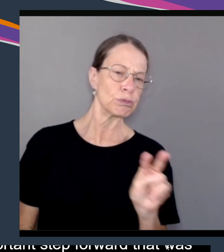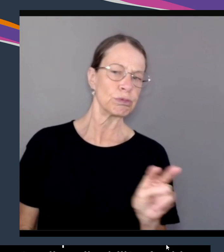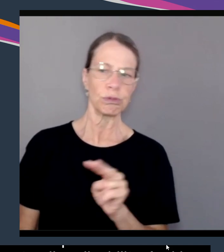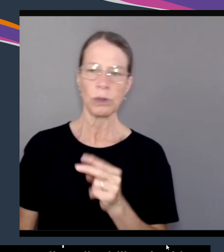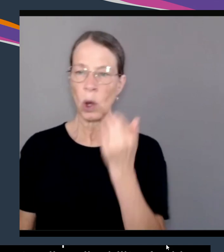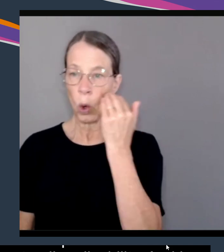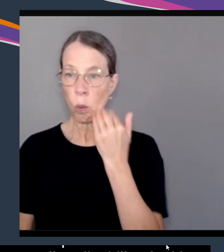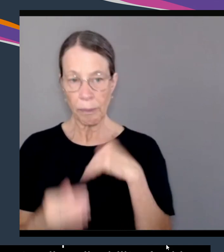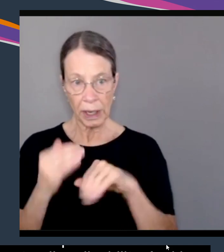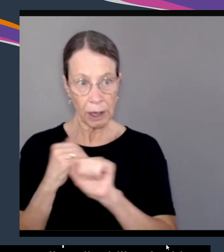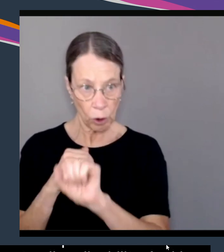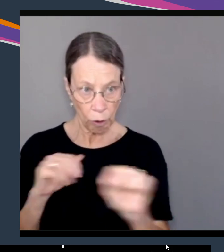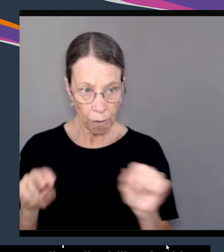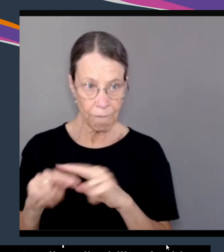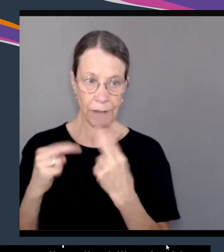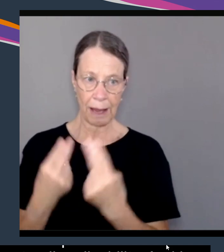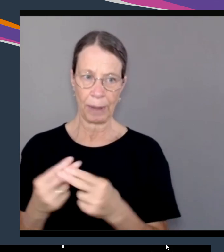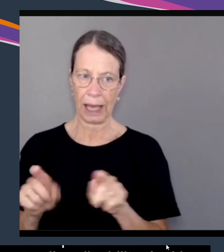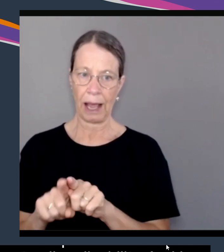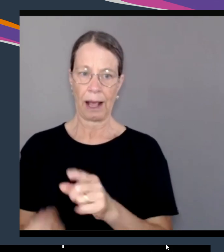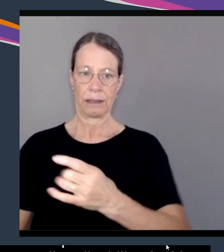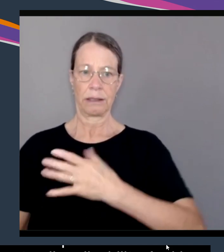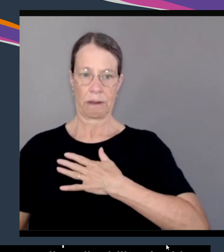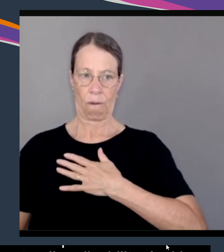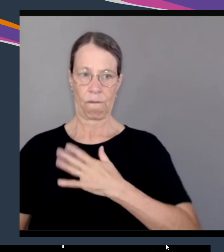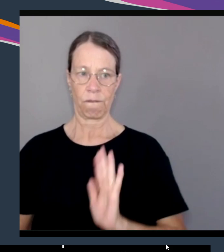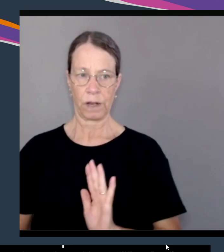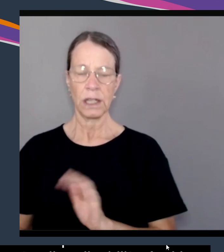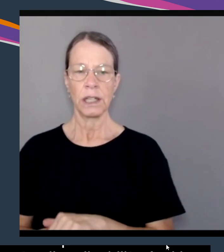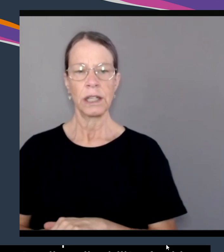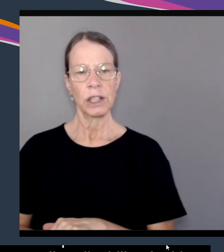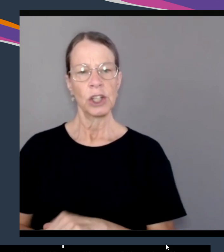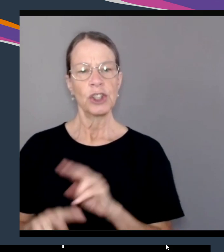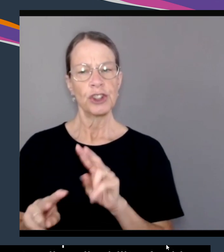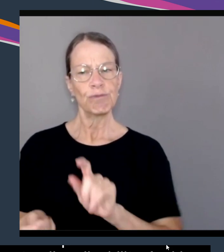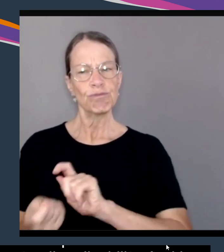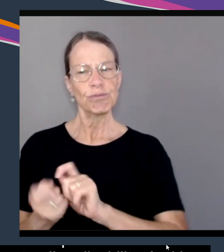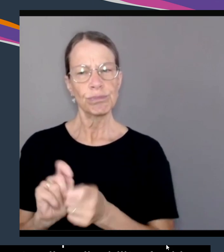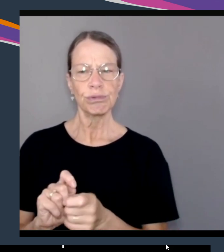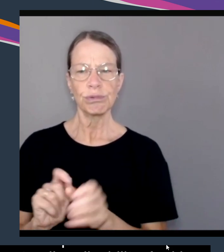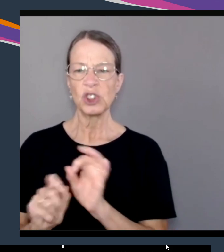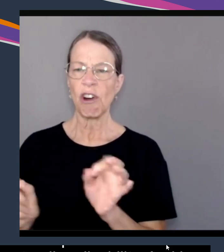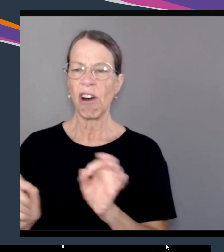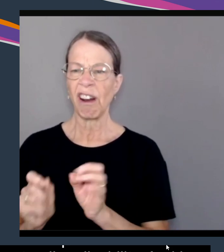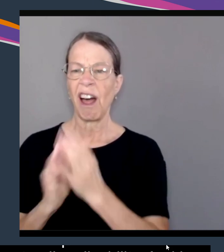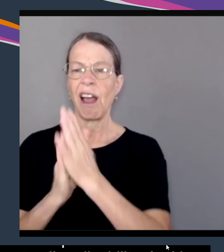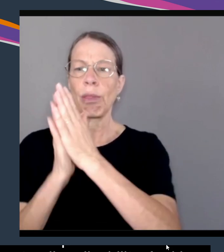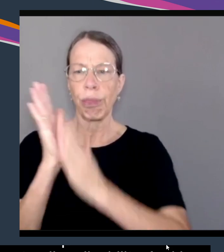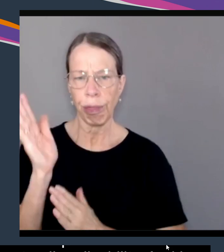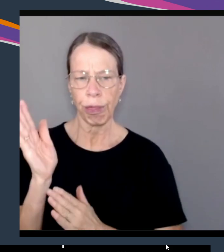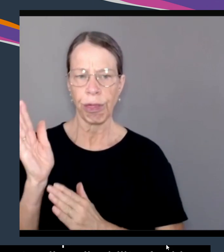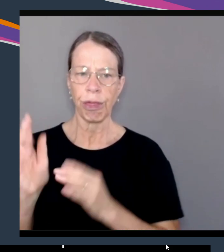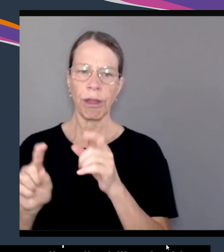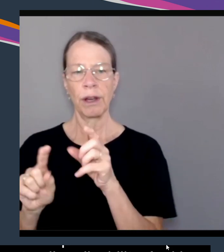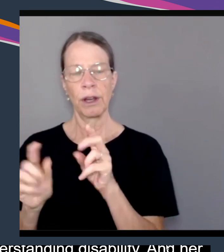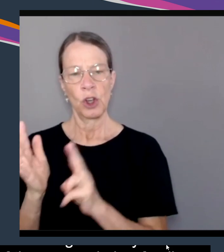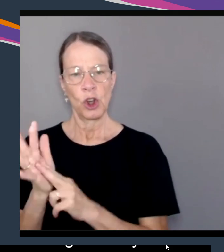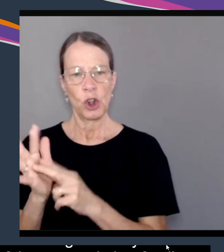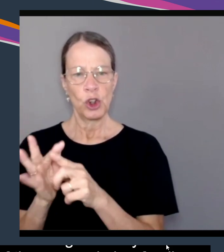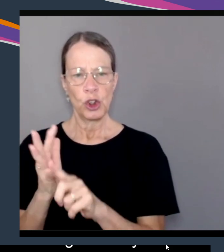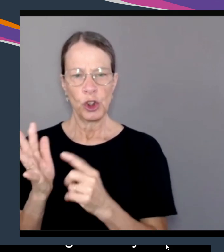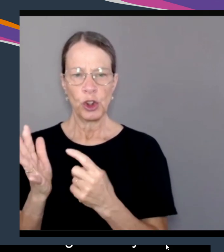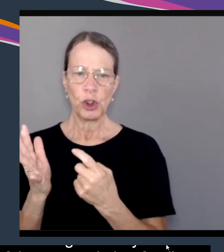herself. She reframed neurological difference not as a deficit, but part of the natural spectrum of